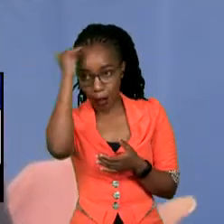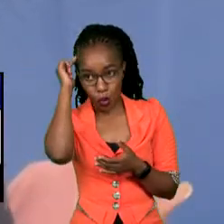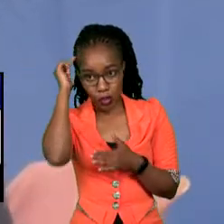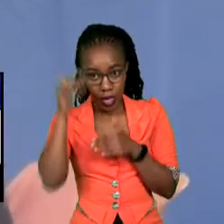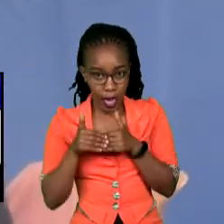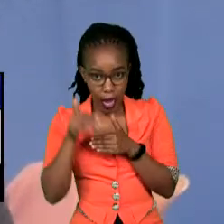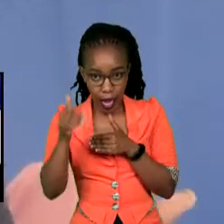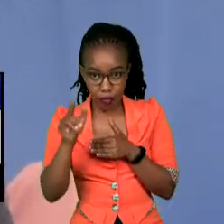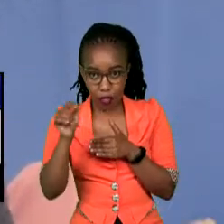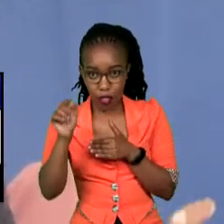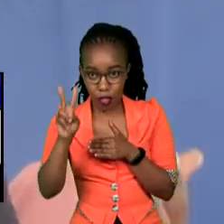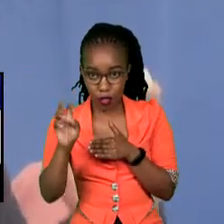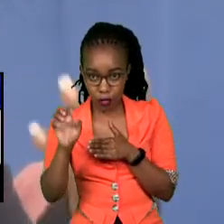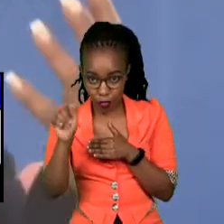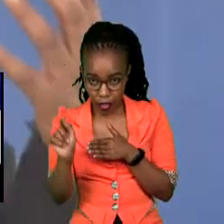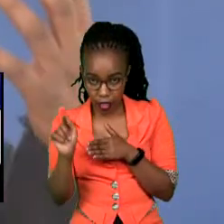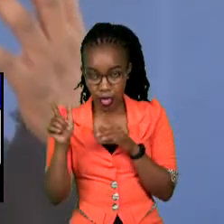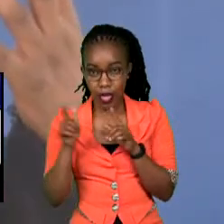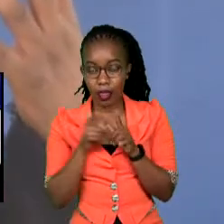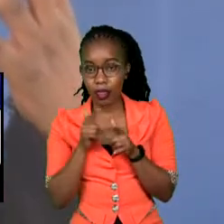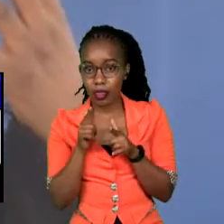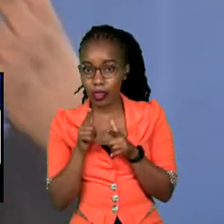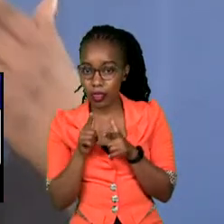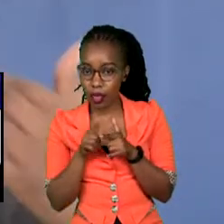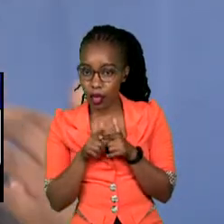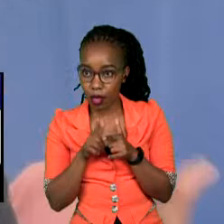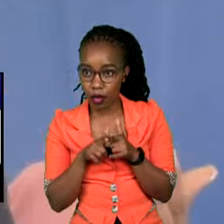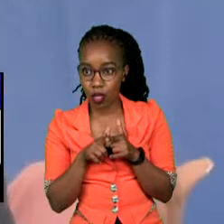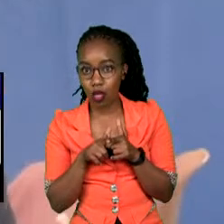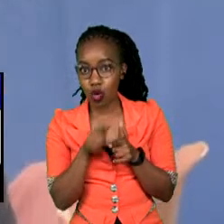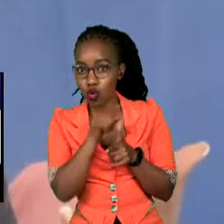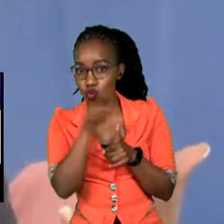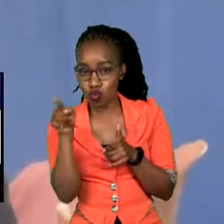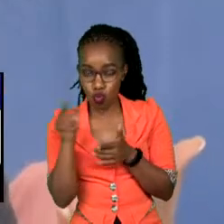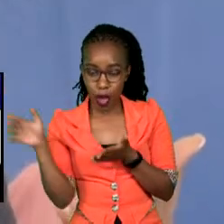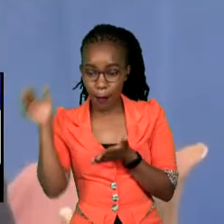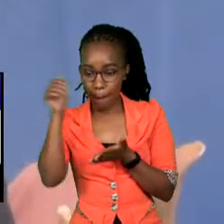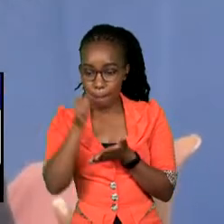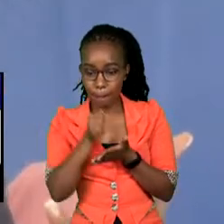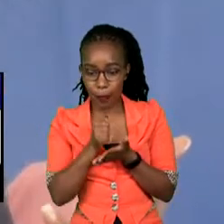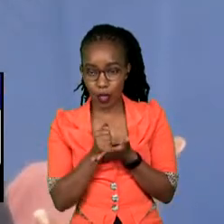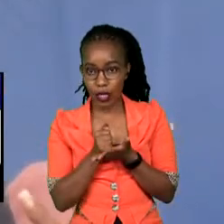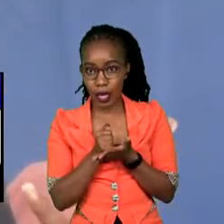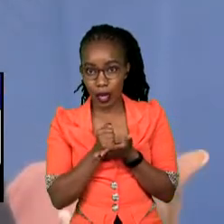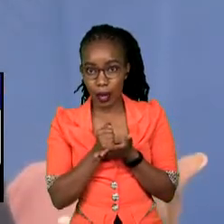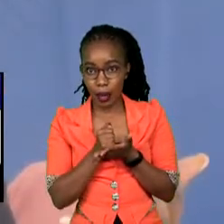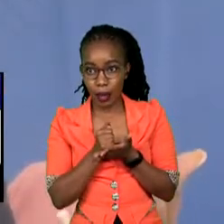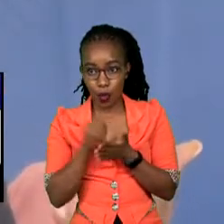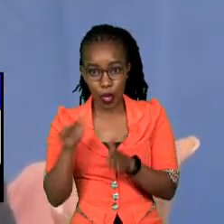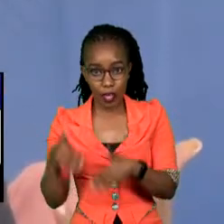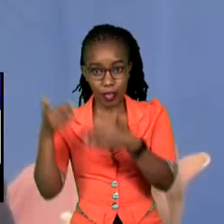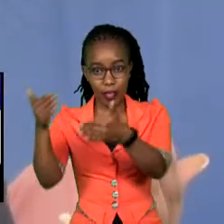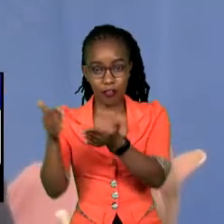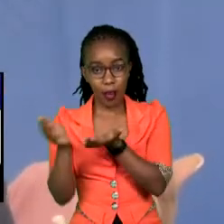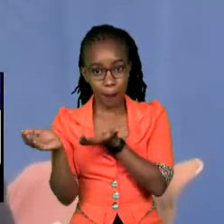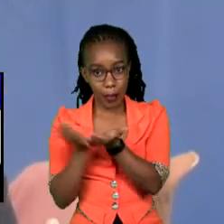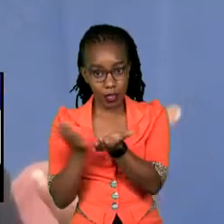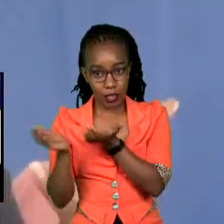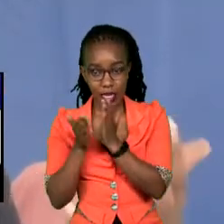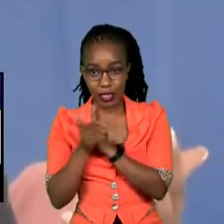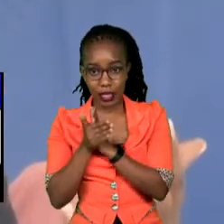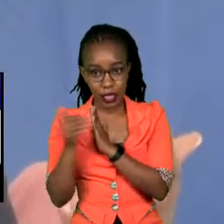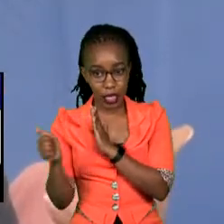after TVET, you are either an employee, because we are equipping you also with entrepreneurial